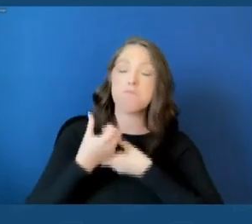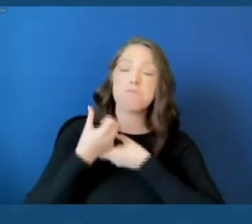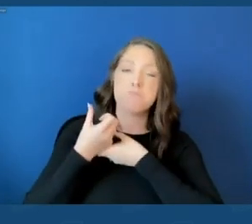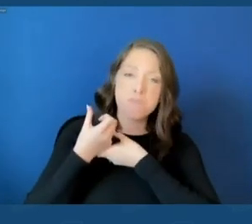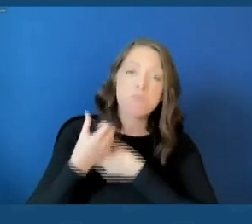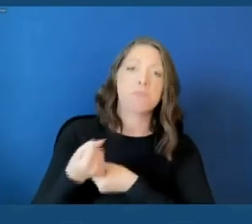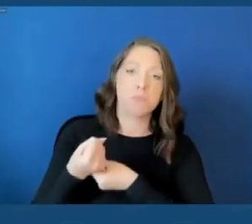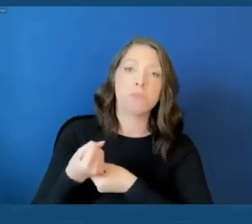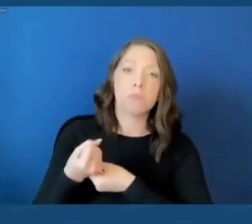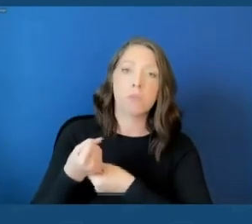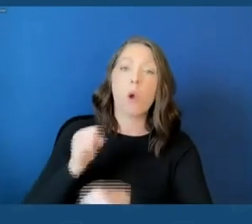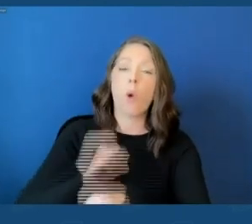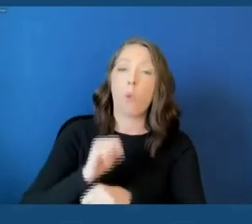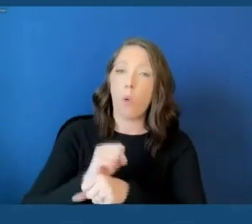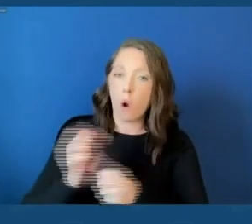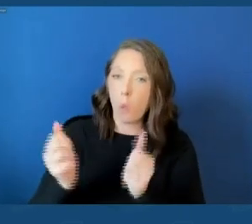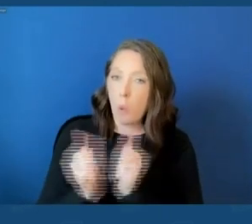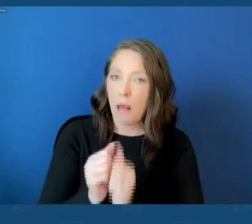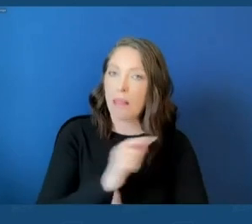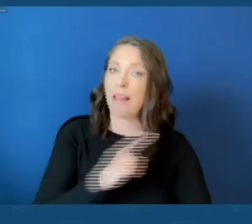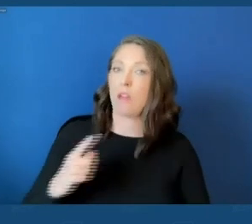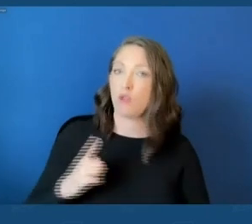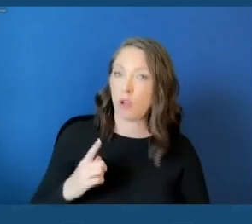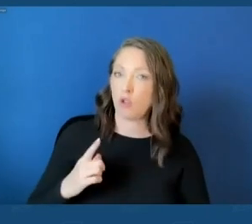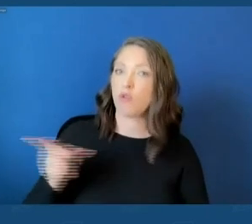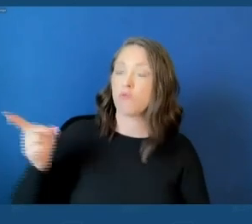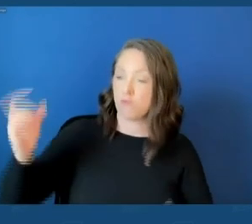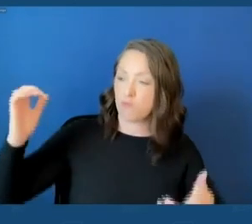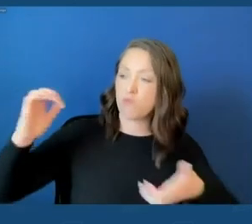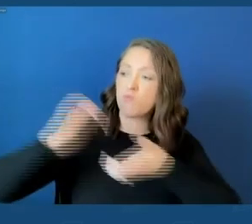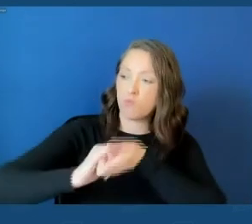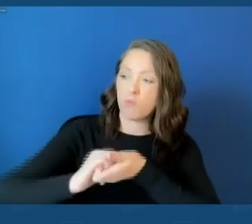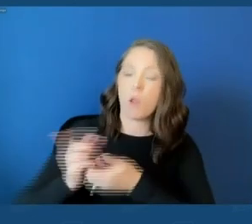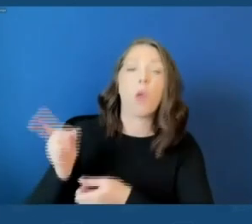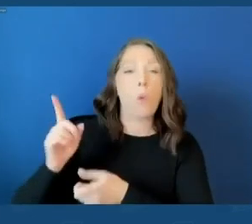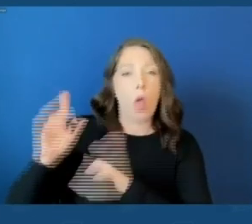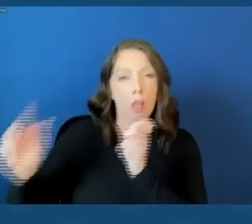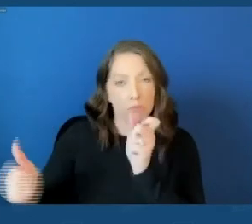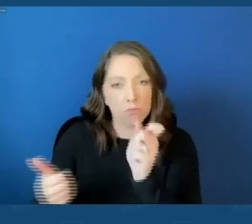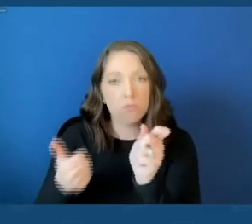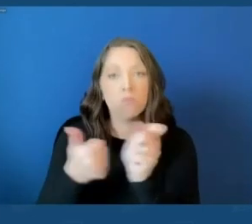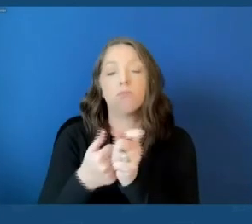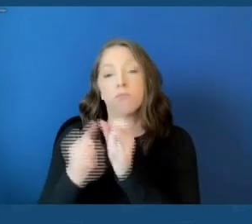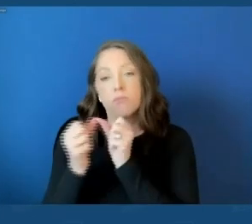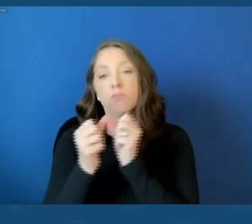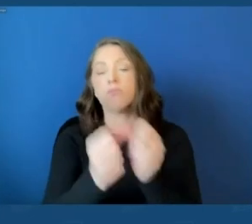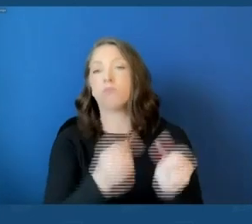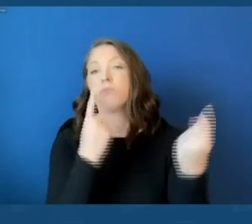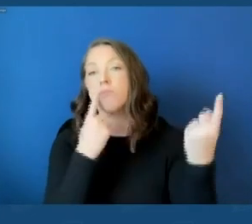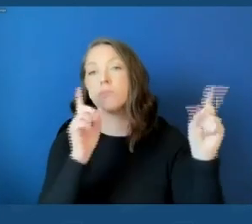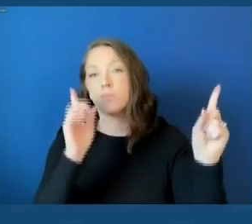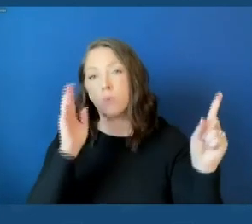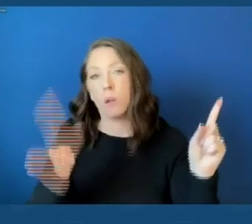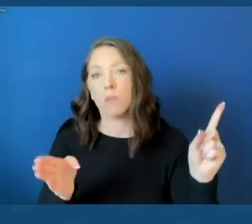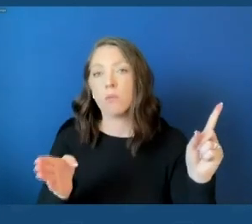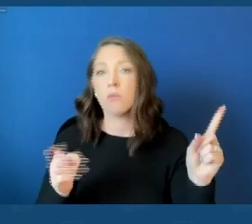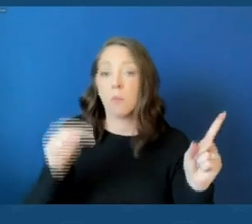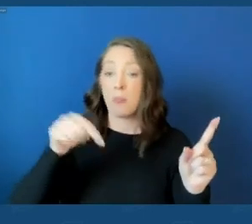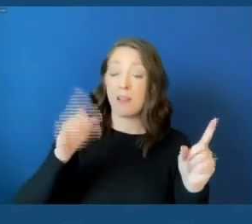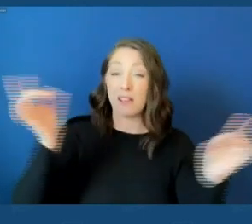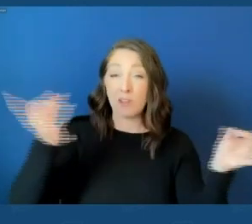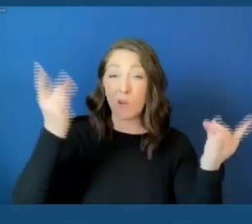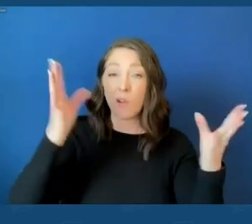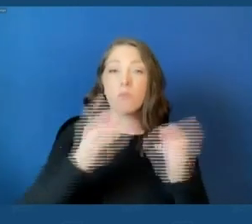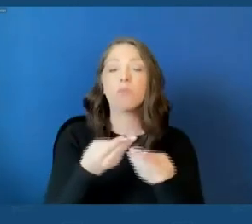the legislature, that he will see this through and that we will solve this crisis that means so much to all